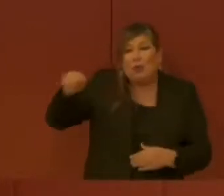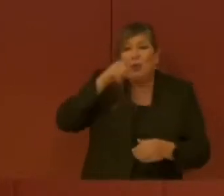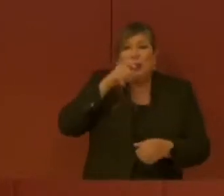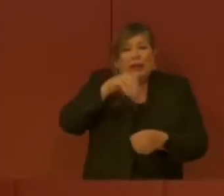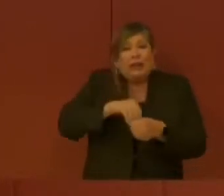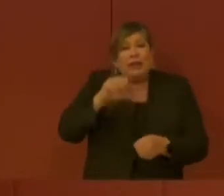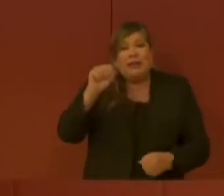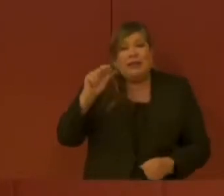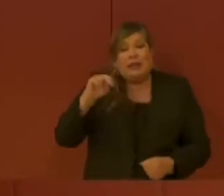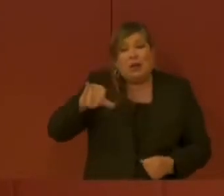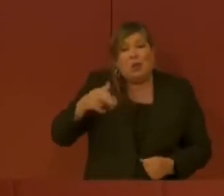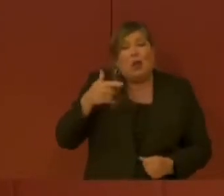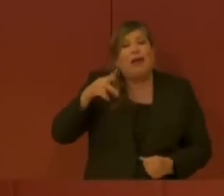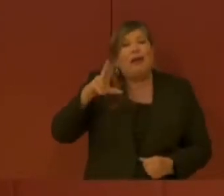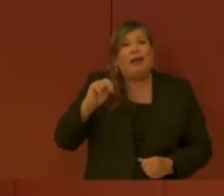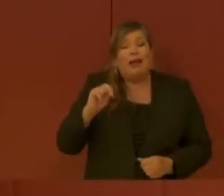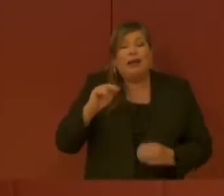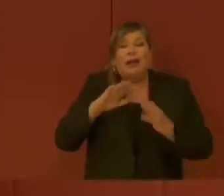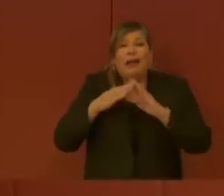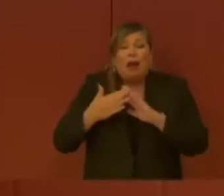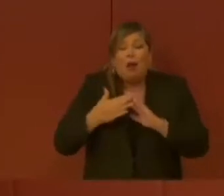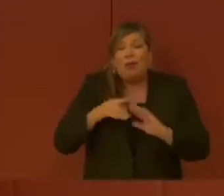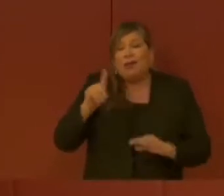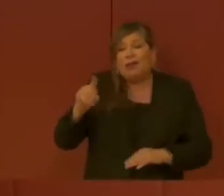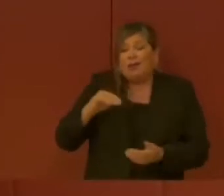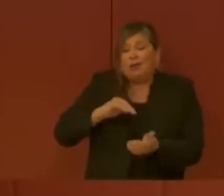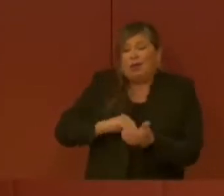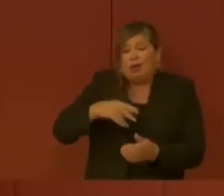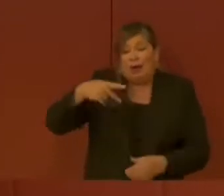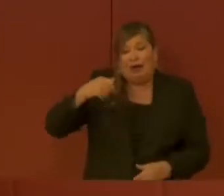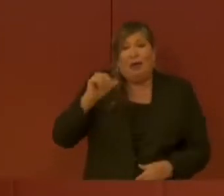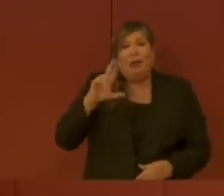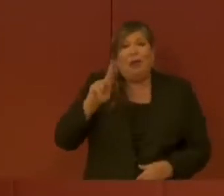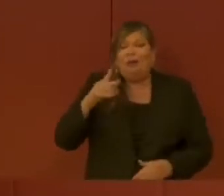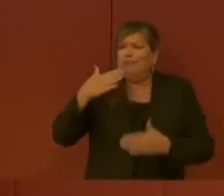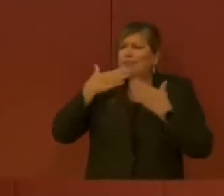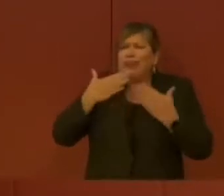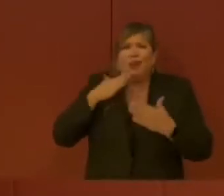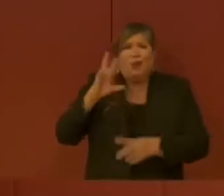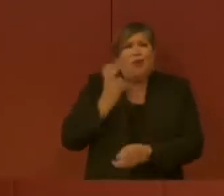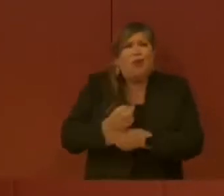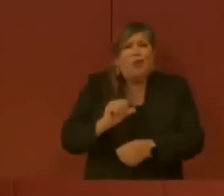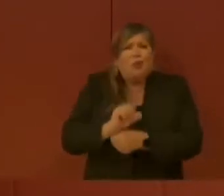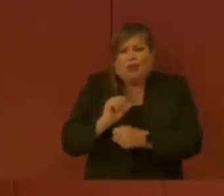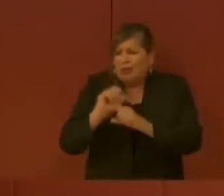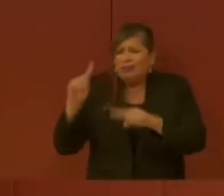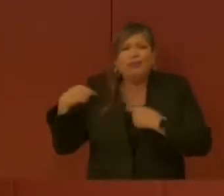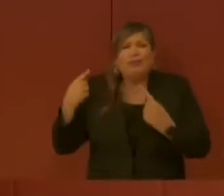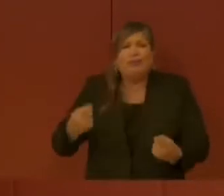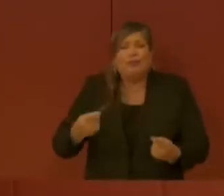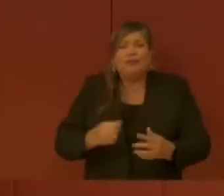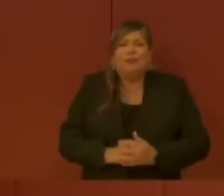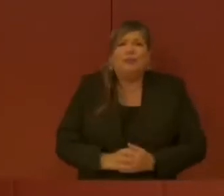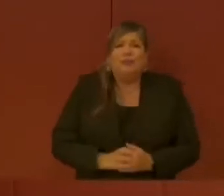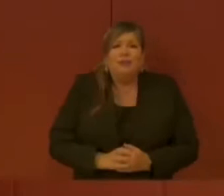this call. Dr. Park, thank you for all your hard work. We understand it takes all of us, and